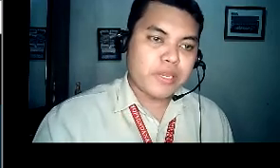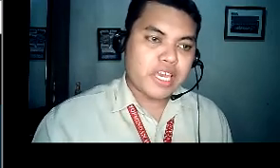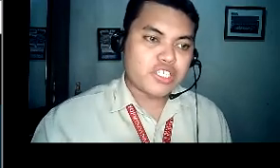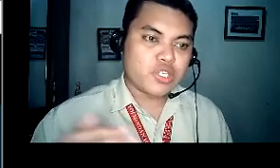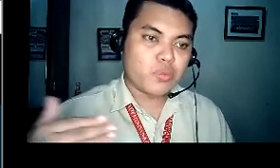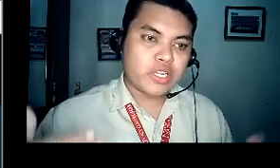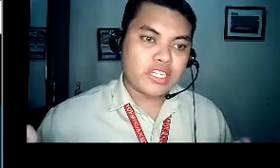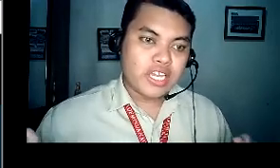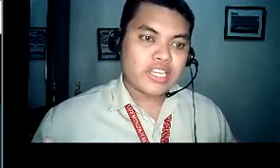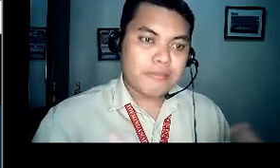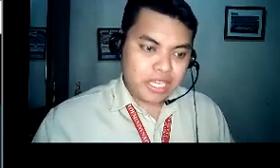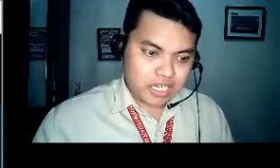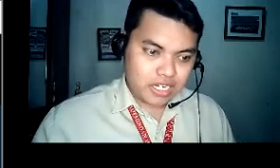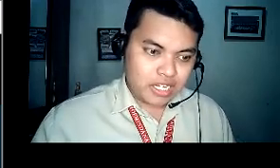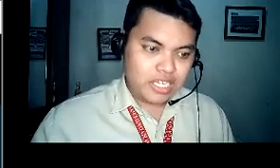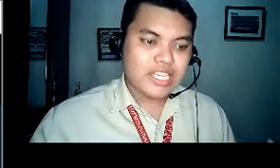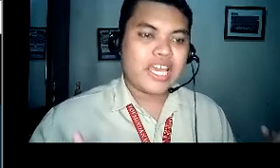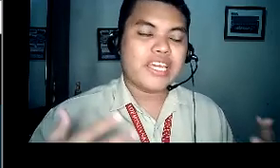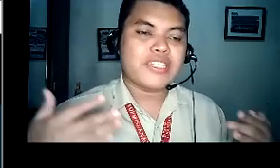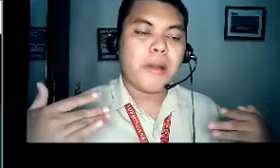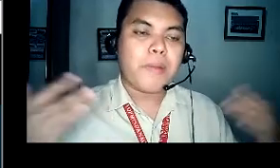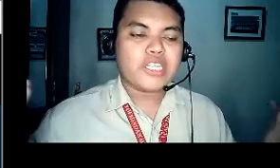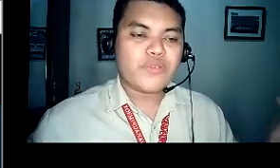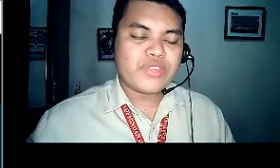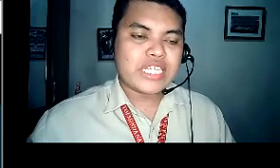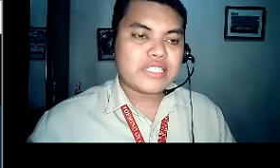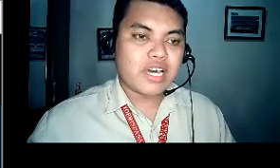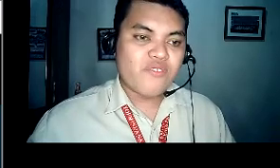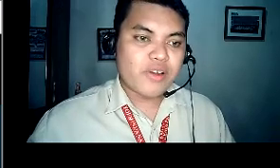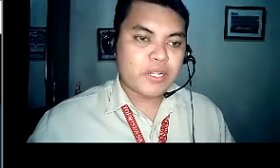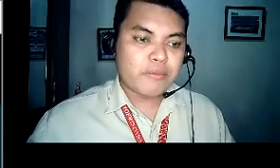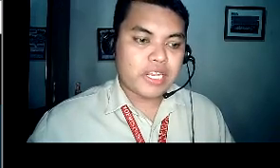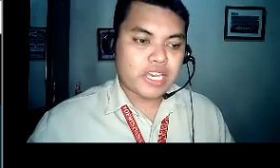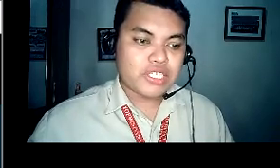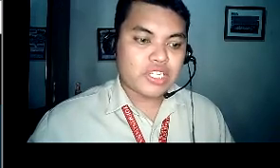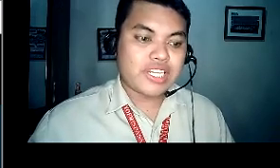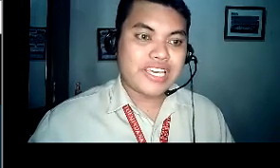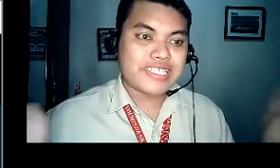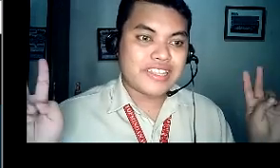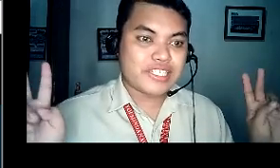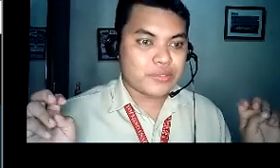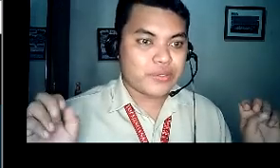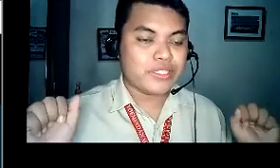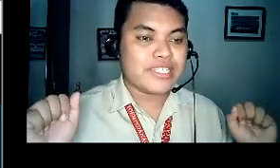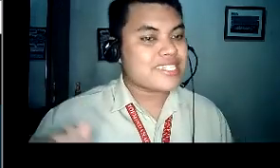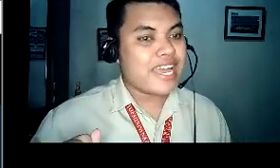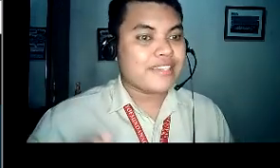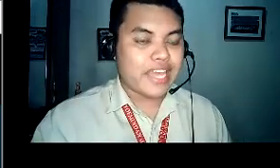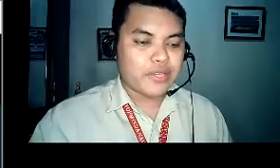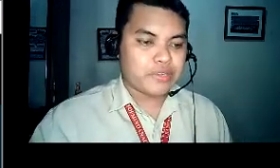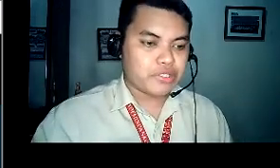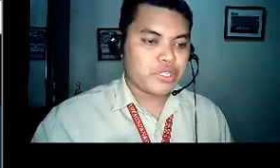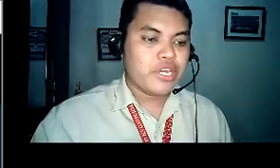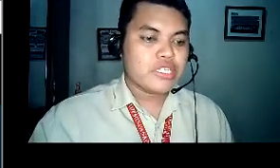non-verbal communication will come in. And part of this nonverbal communication is the so-called